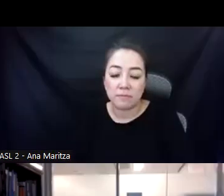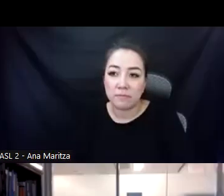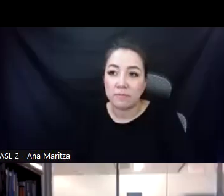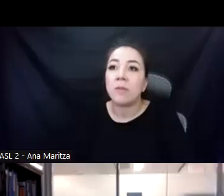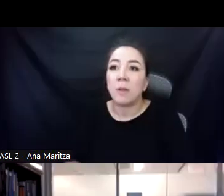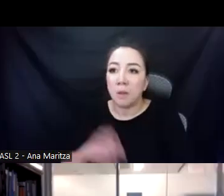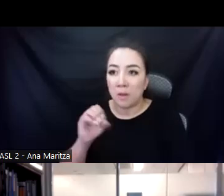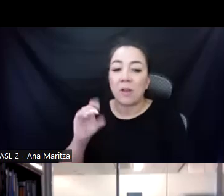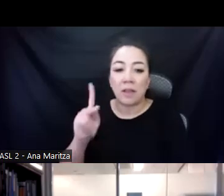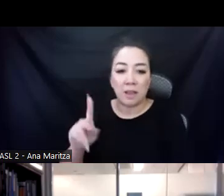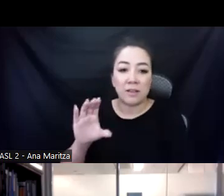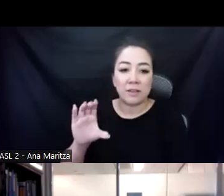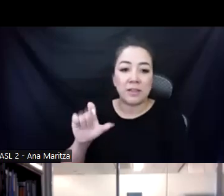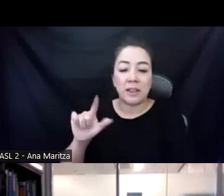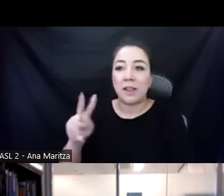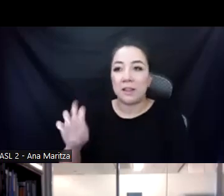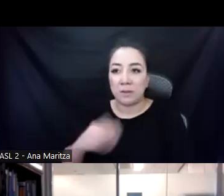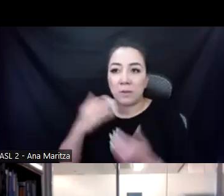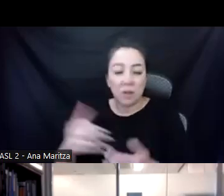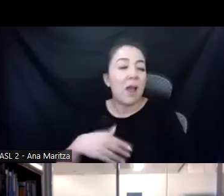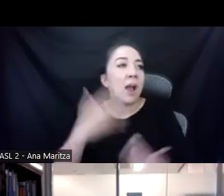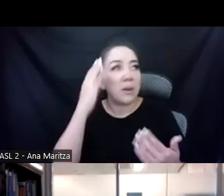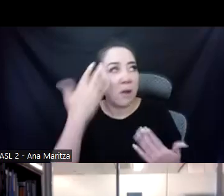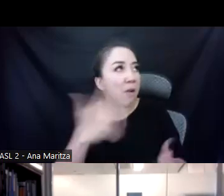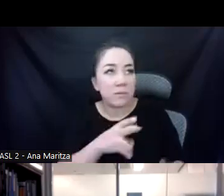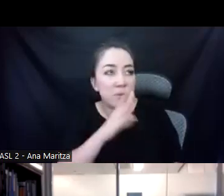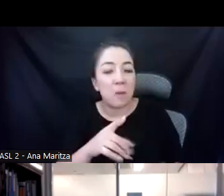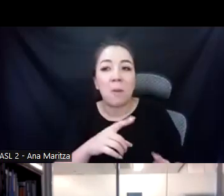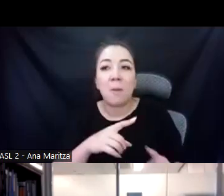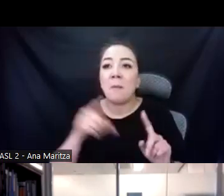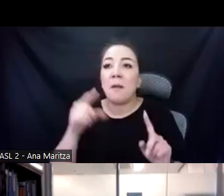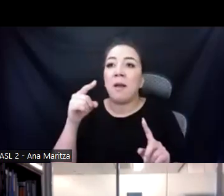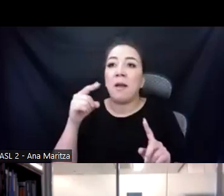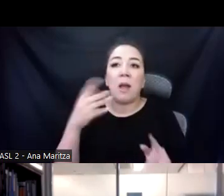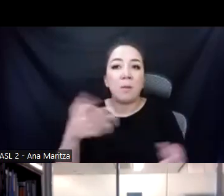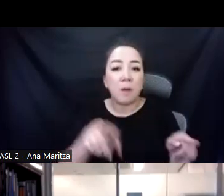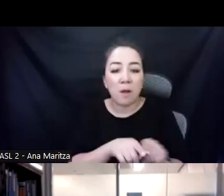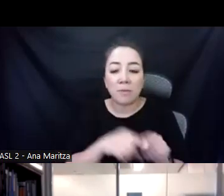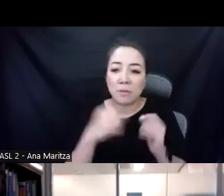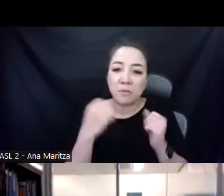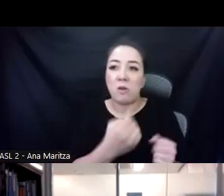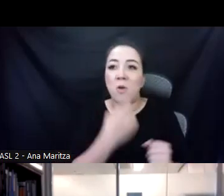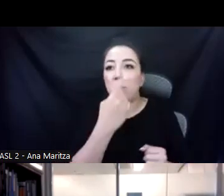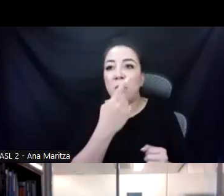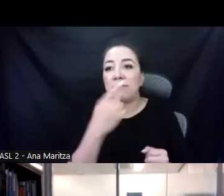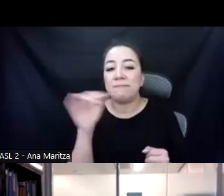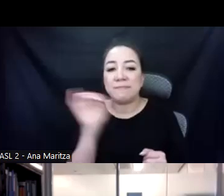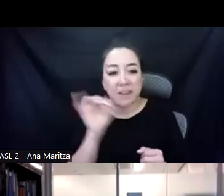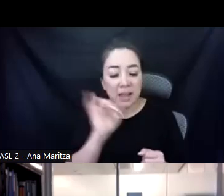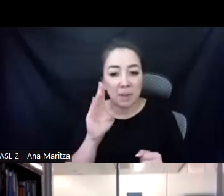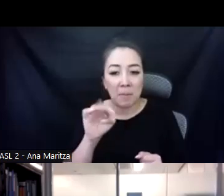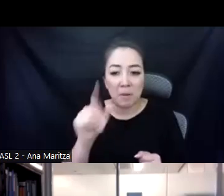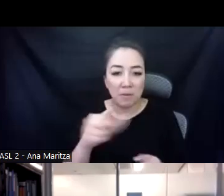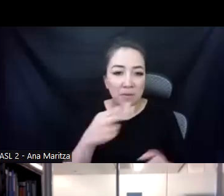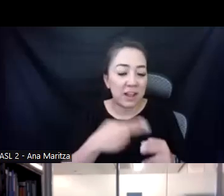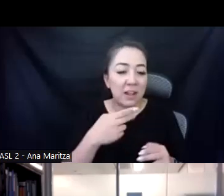Okay, Celine, go ahead. I know I've already spoken, but since nobody else, I would also put a strong one in, like Barbara was saying, for the